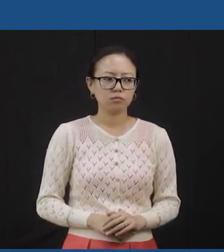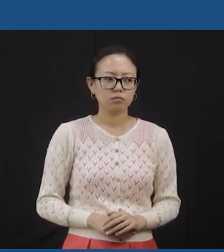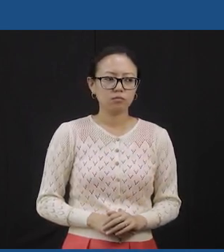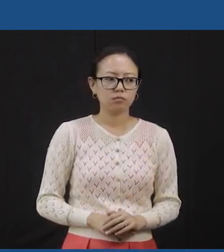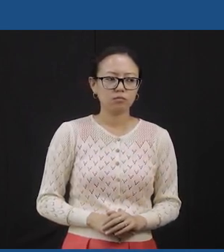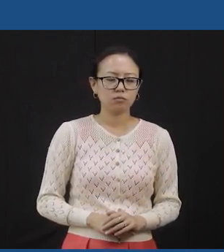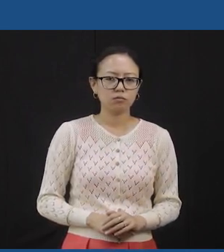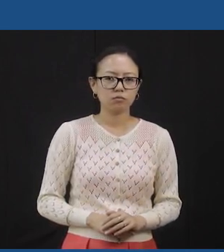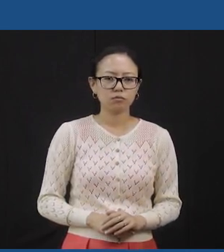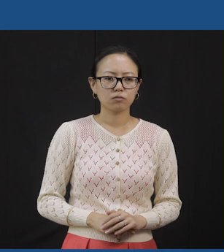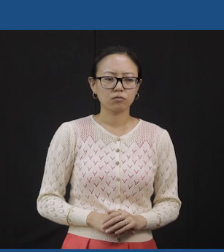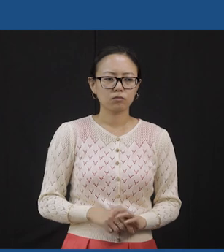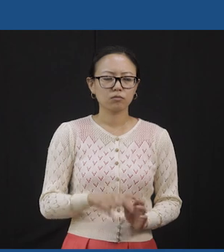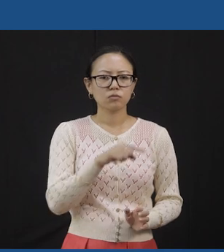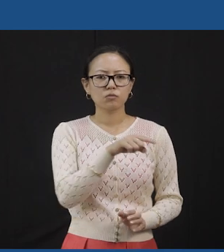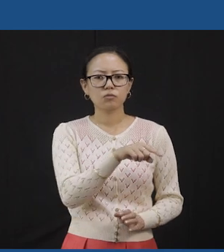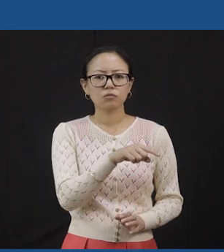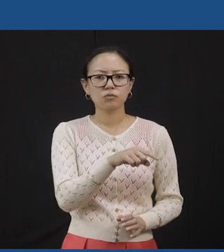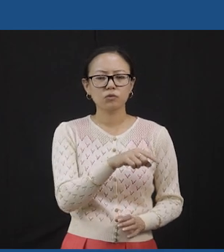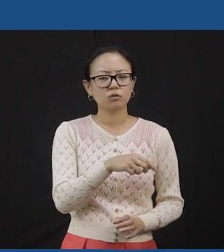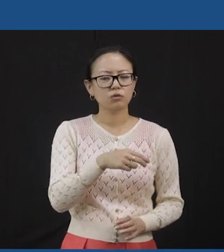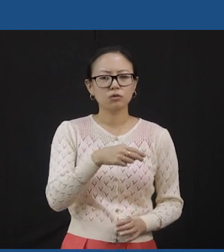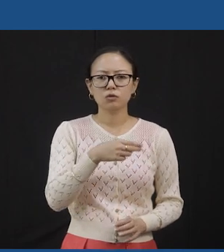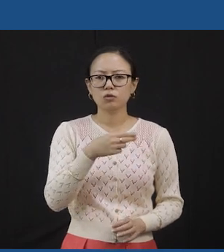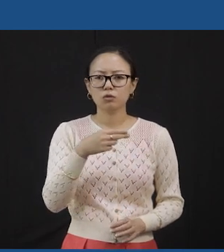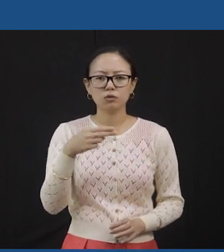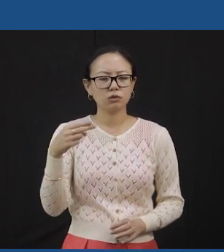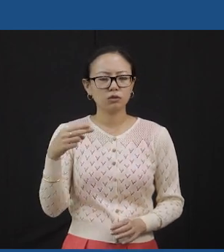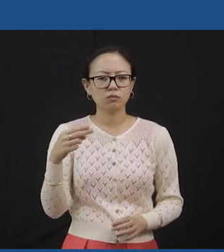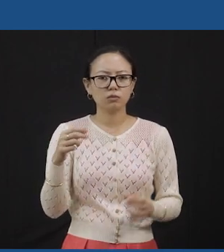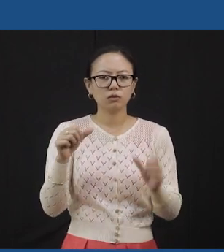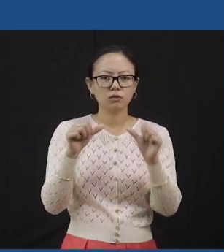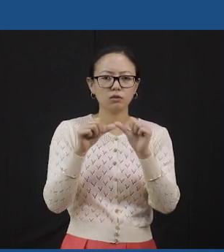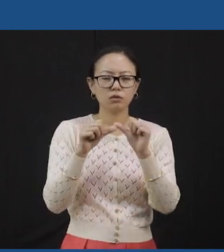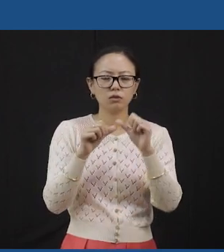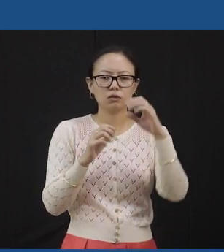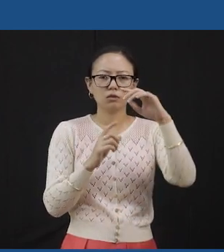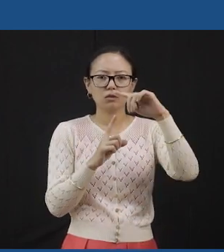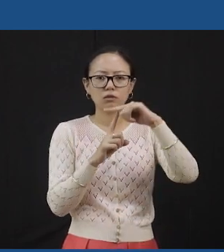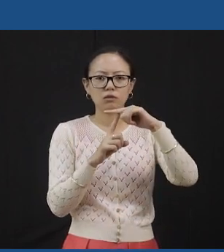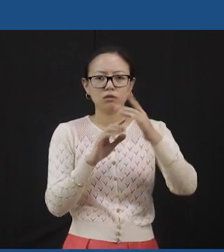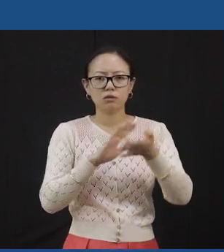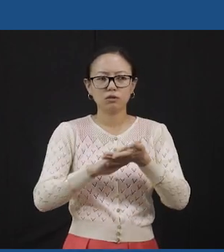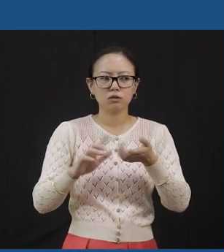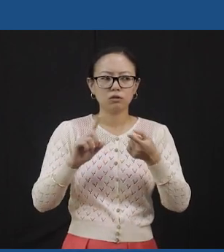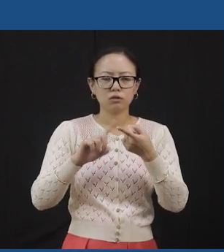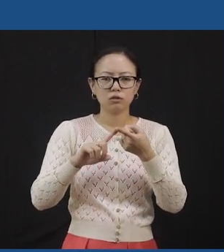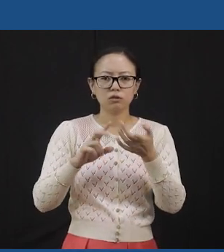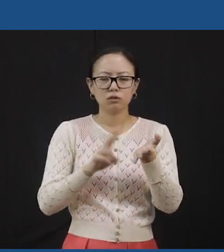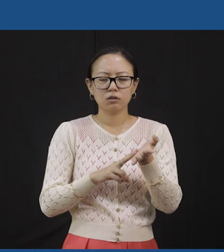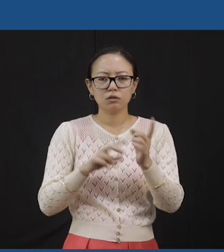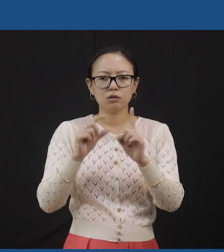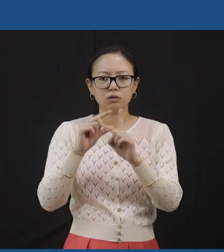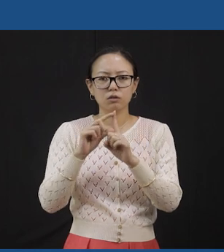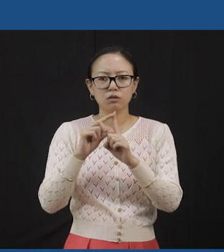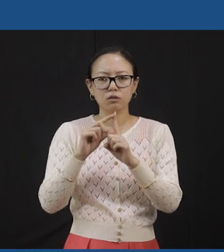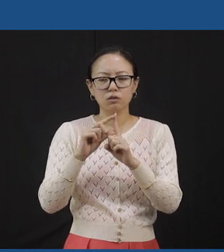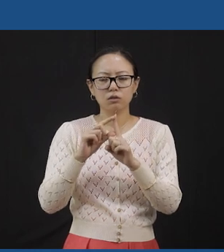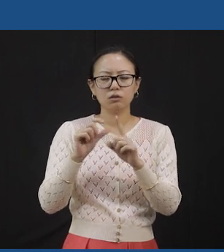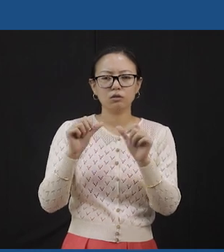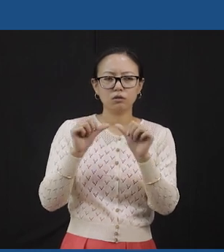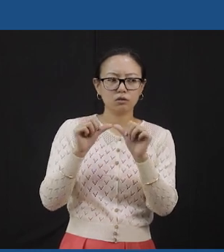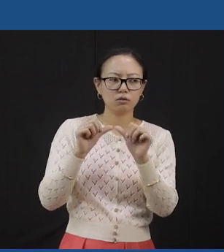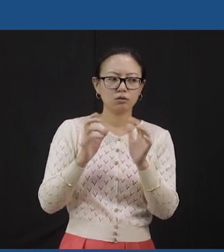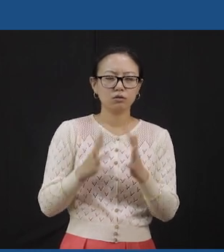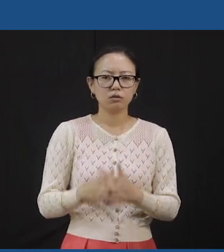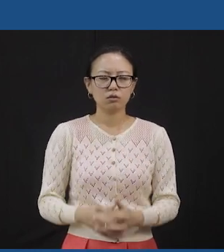addenda or addendum. The answer you got at sum. So in this missing letter, you can subtract the